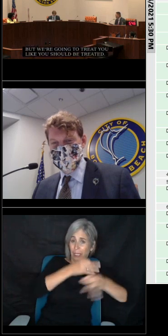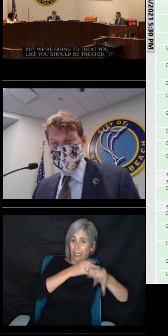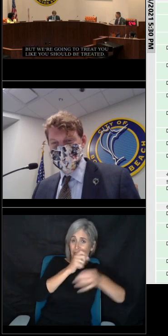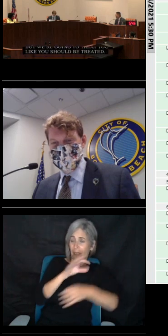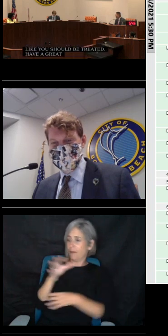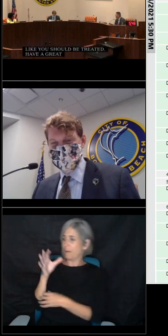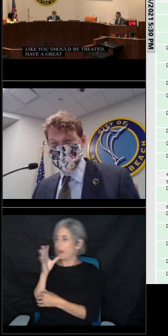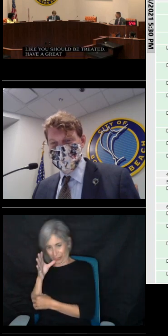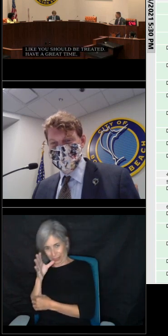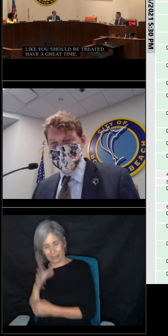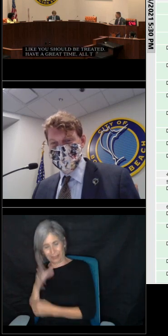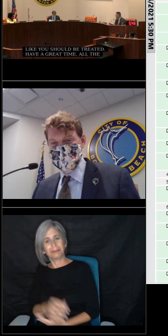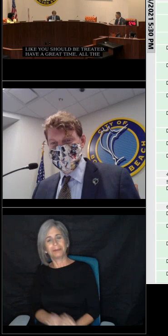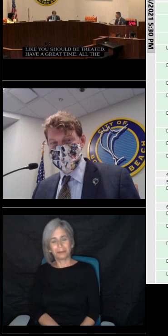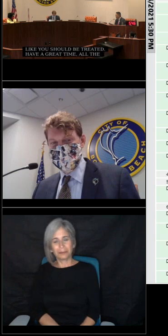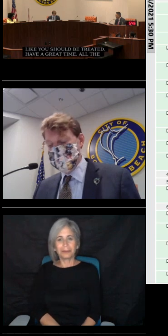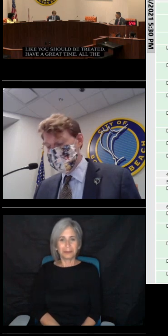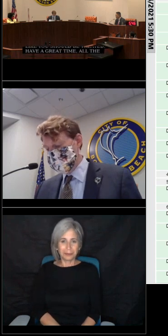mothers.